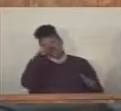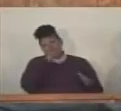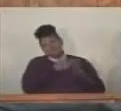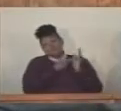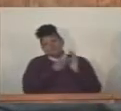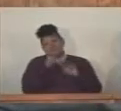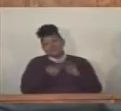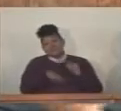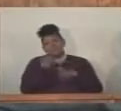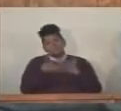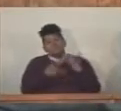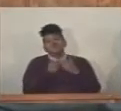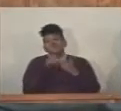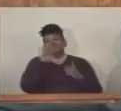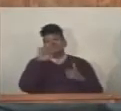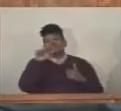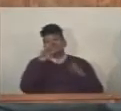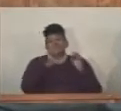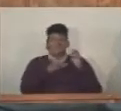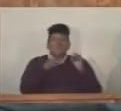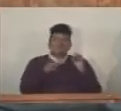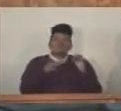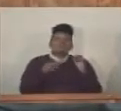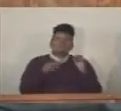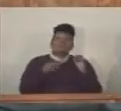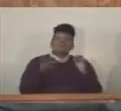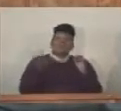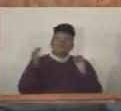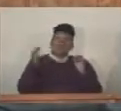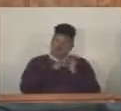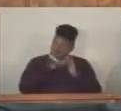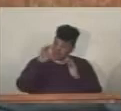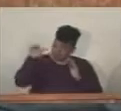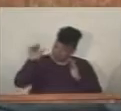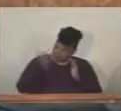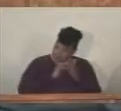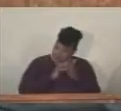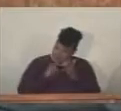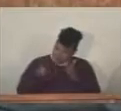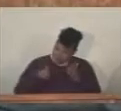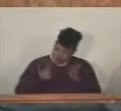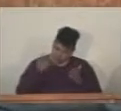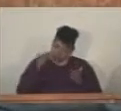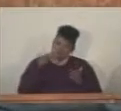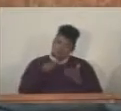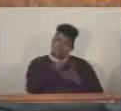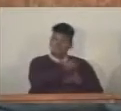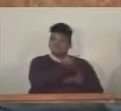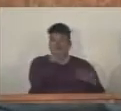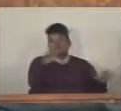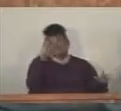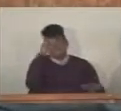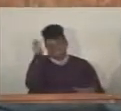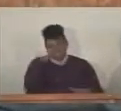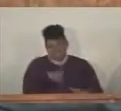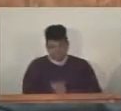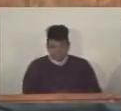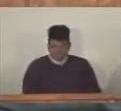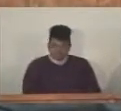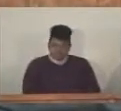in relation to the time that the action. It is, in other words, this does not prejudice your right to taking civil